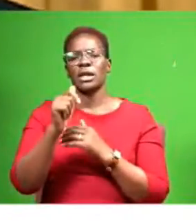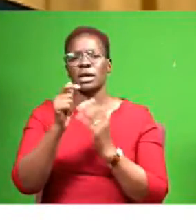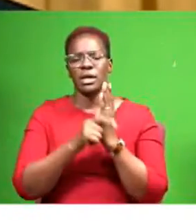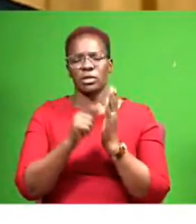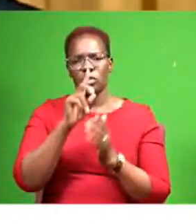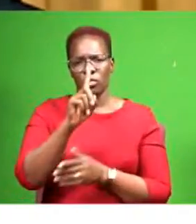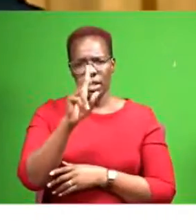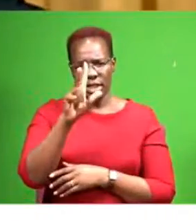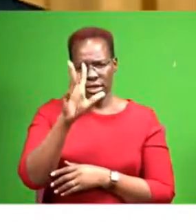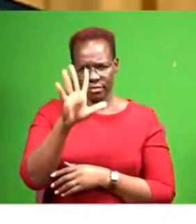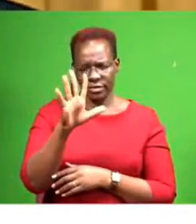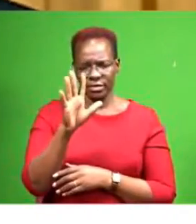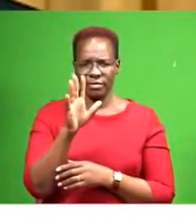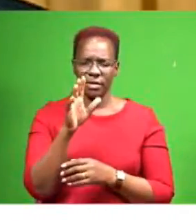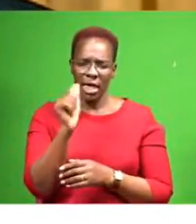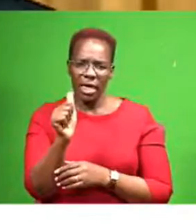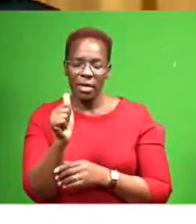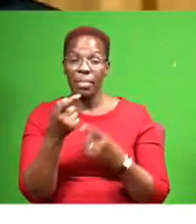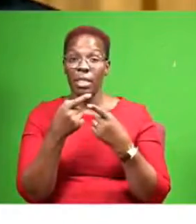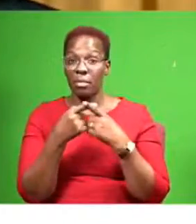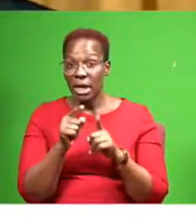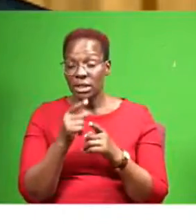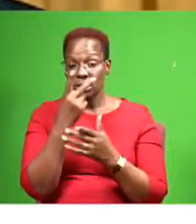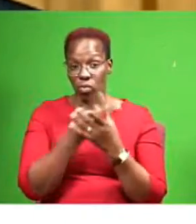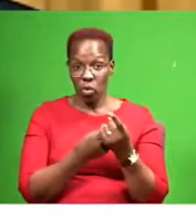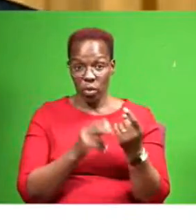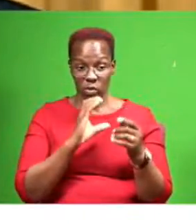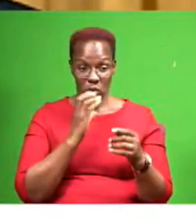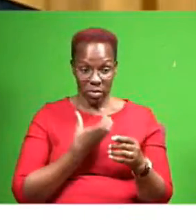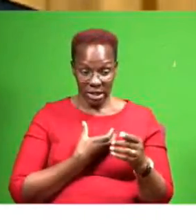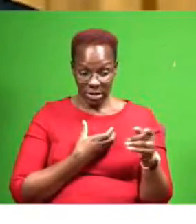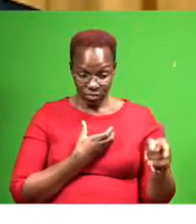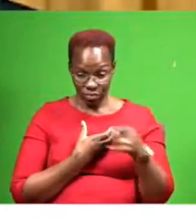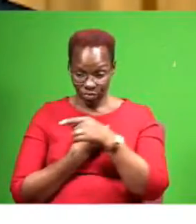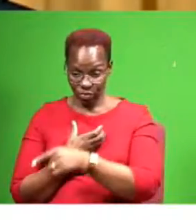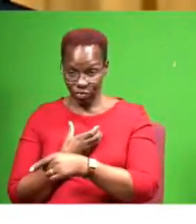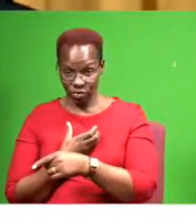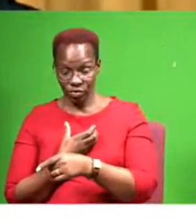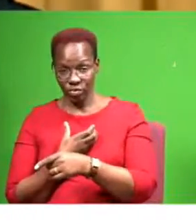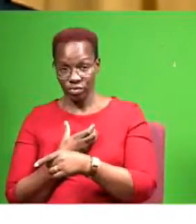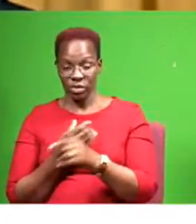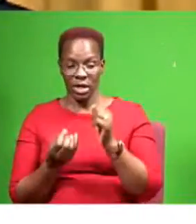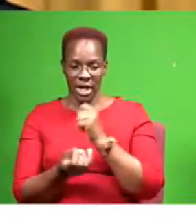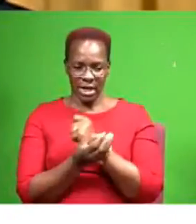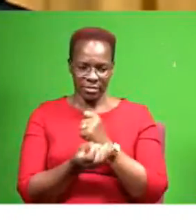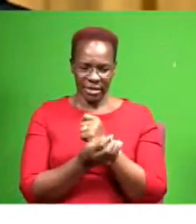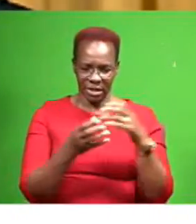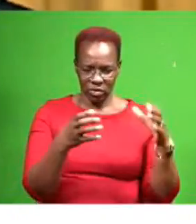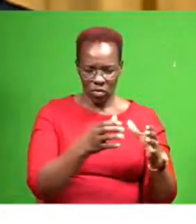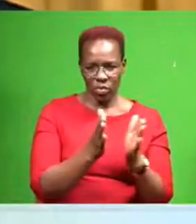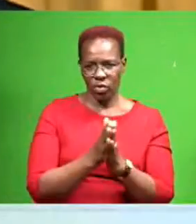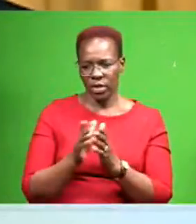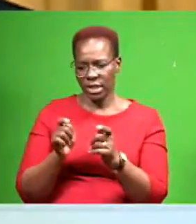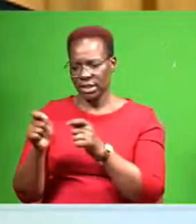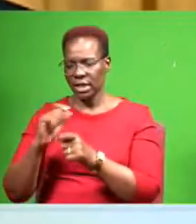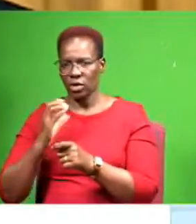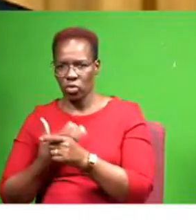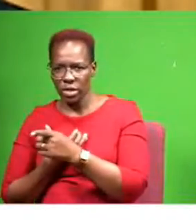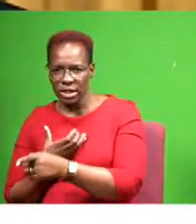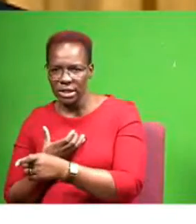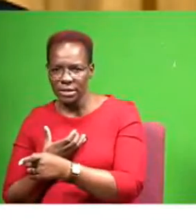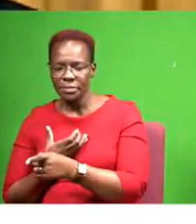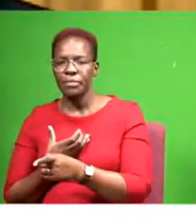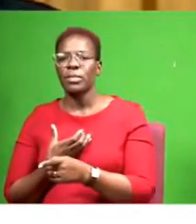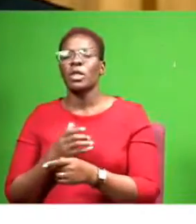132(4)(a). However, both committees, that is, the BBI Advisory Task Force and the BBI Steering Committee, were ad